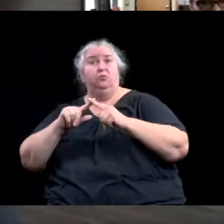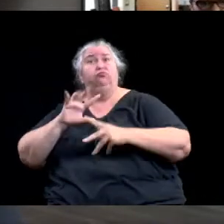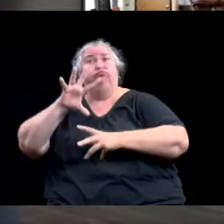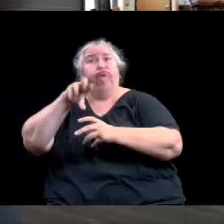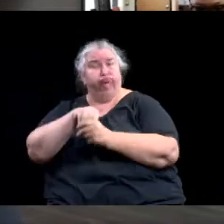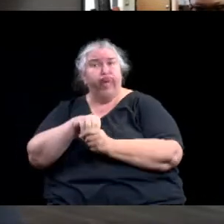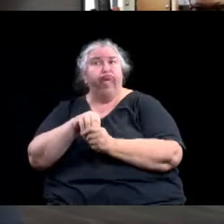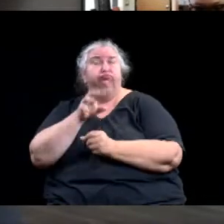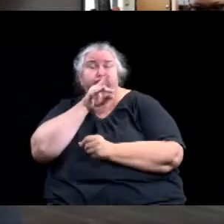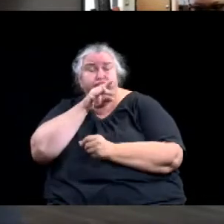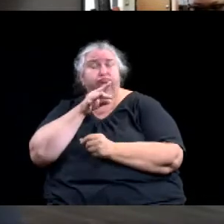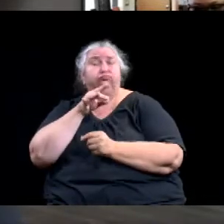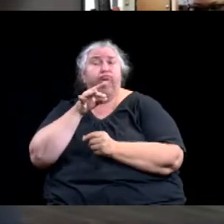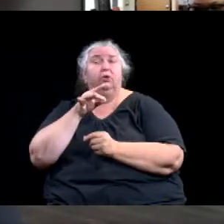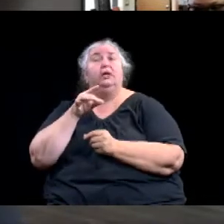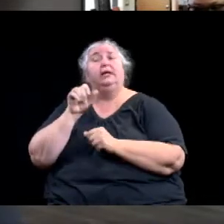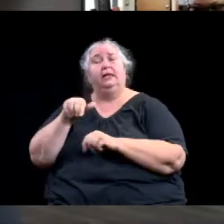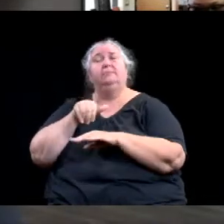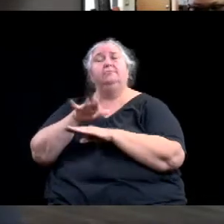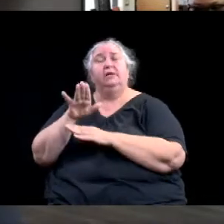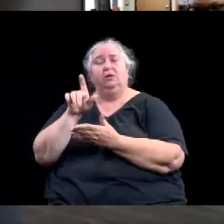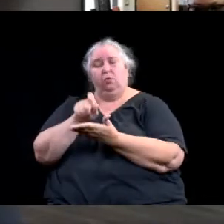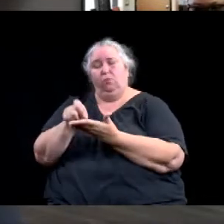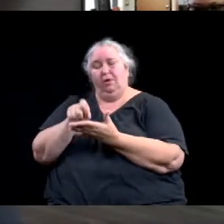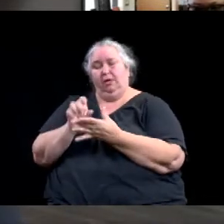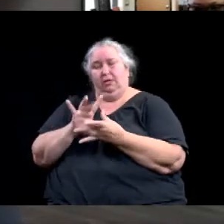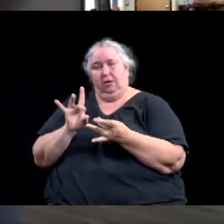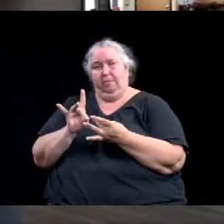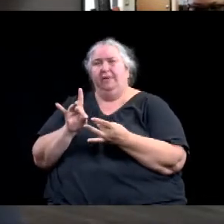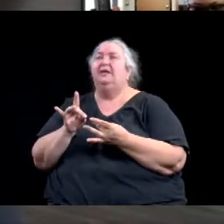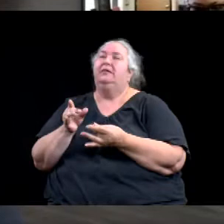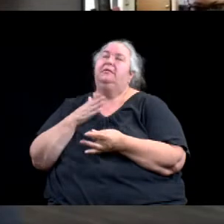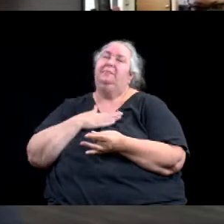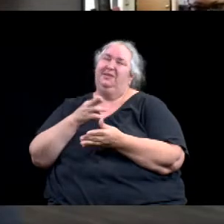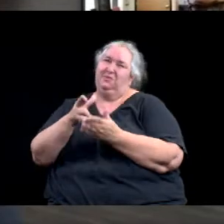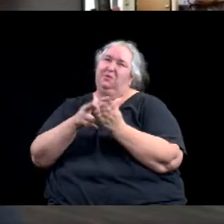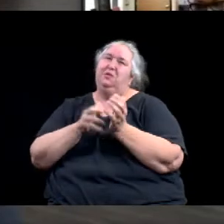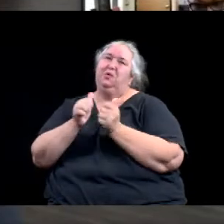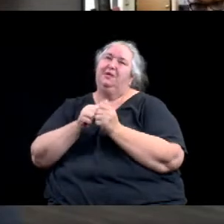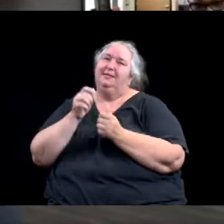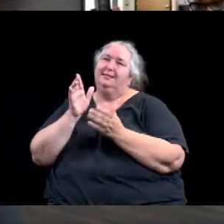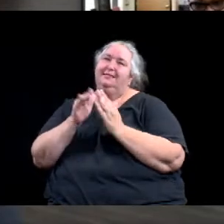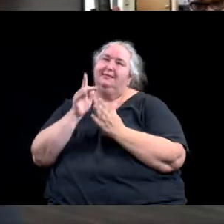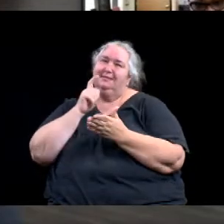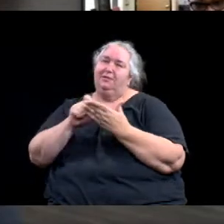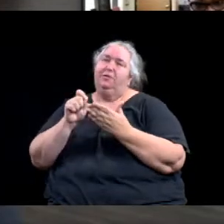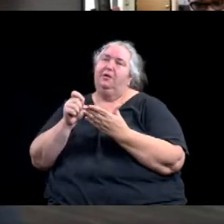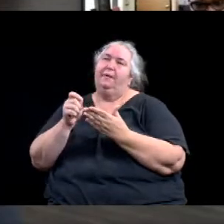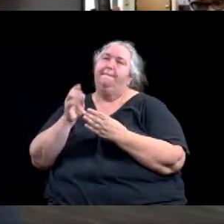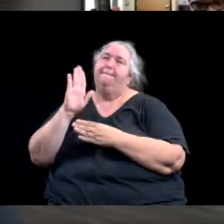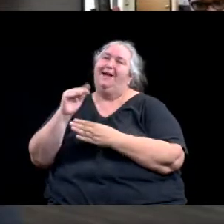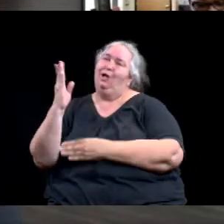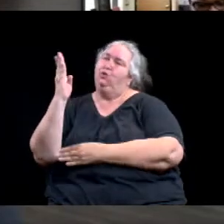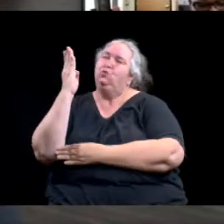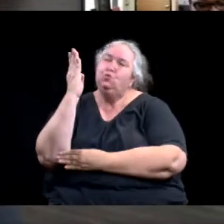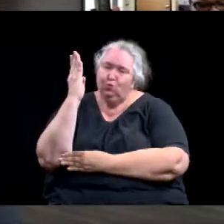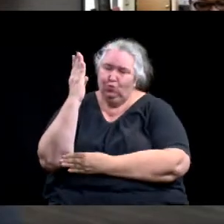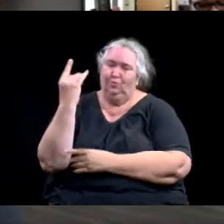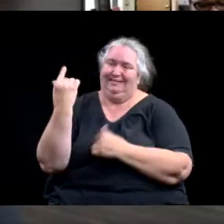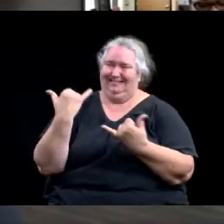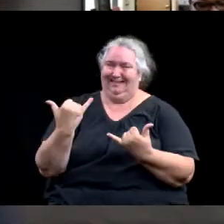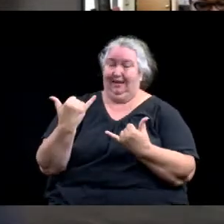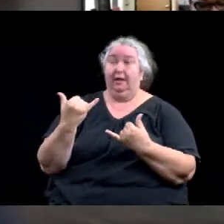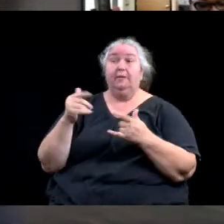today. Individuals who register to speak on an agenda item must limit their comments to 3 minutes. On items other than public